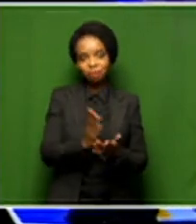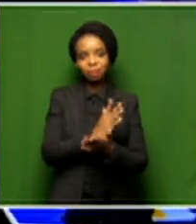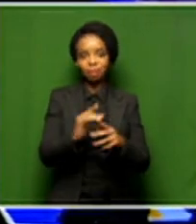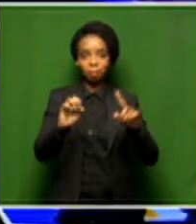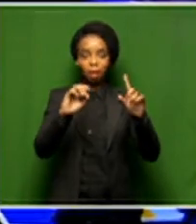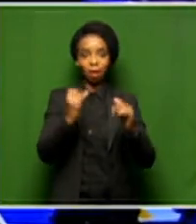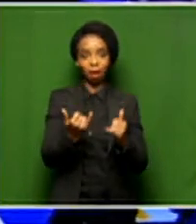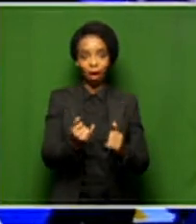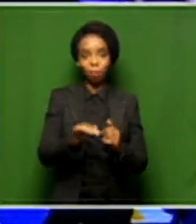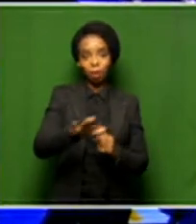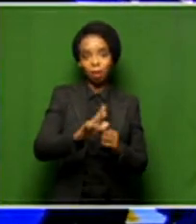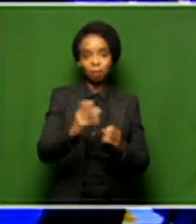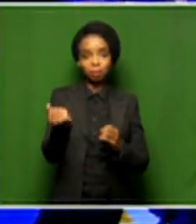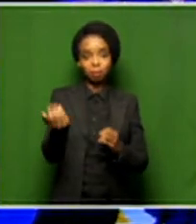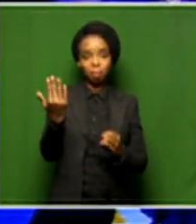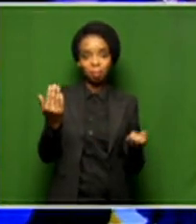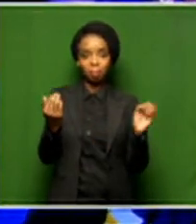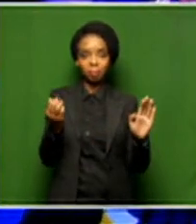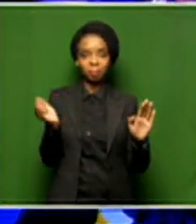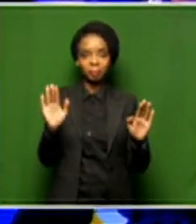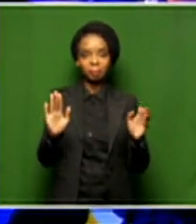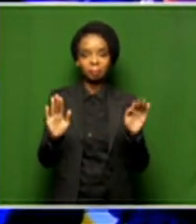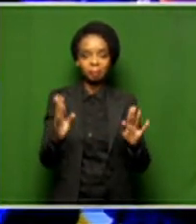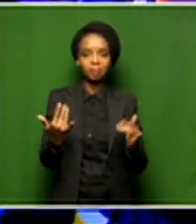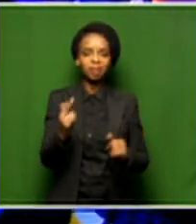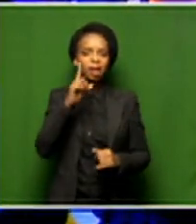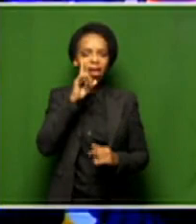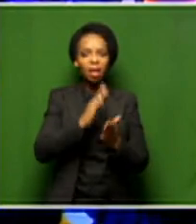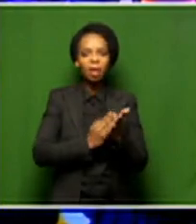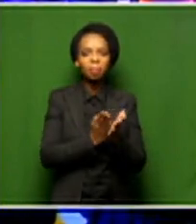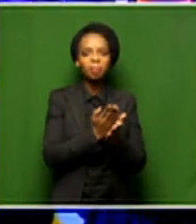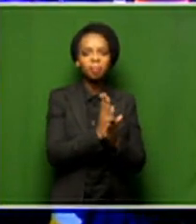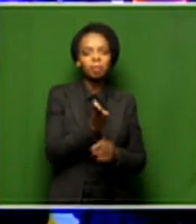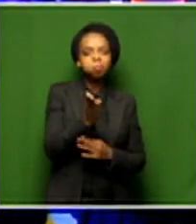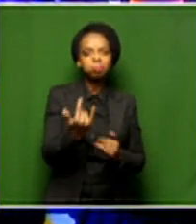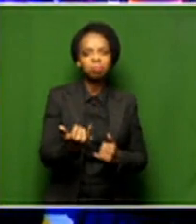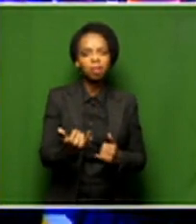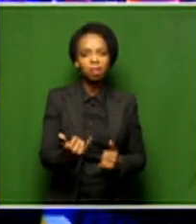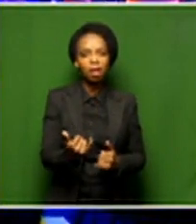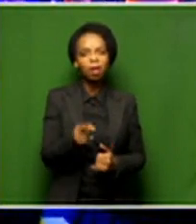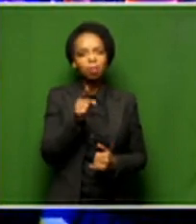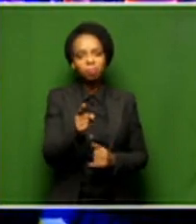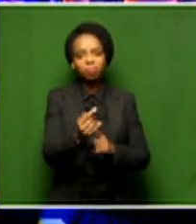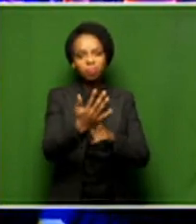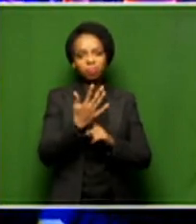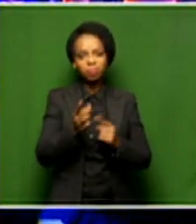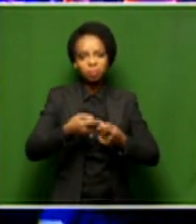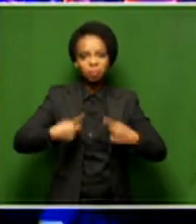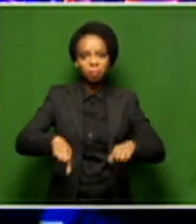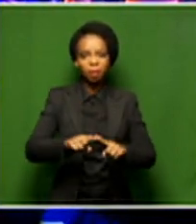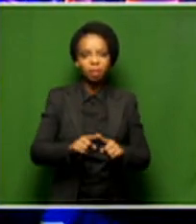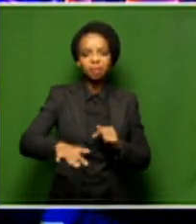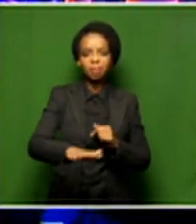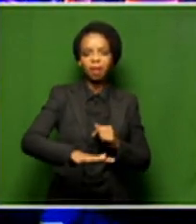Results Operating Centre, and let's take a look at that map on the screen right now, just giving us an indication of the